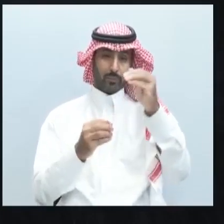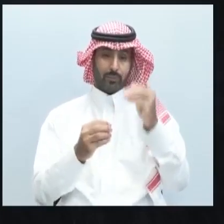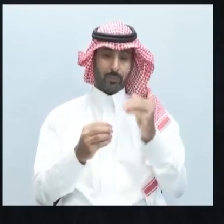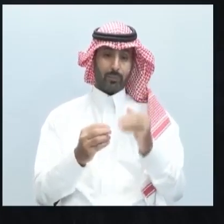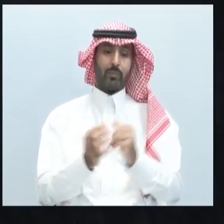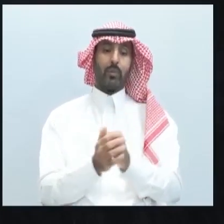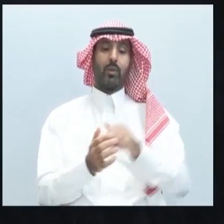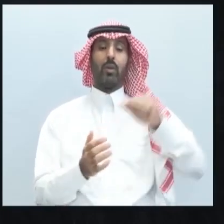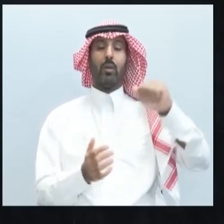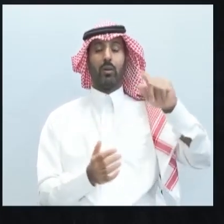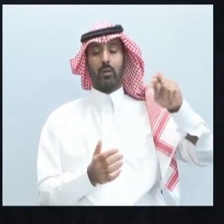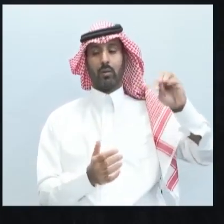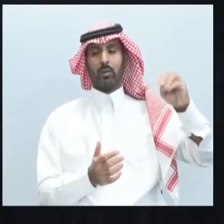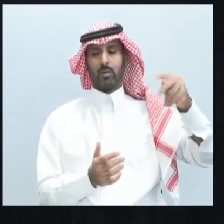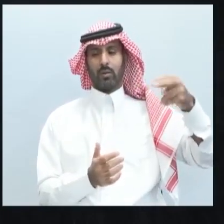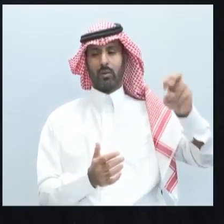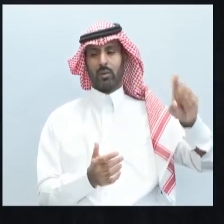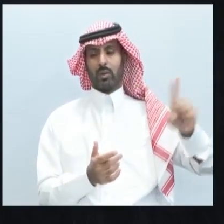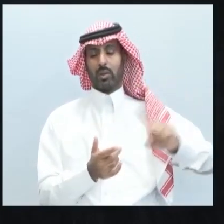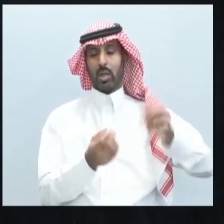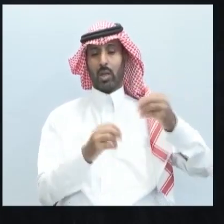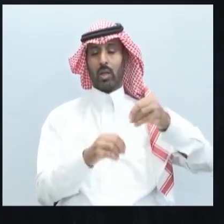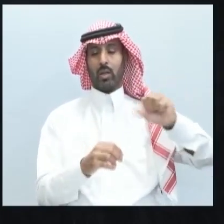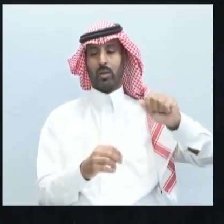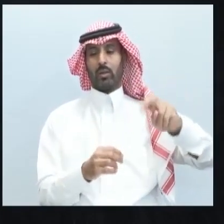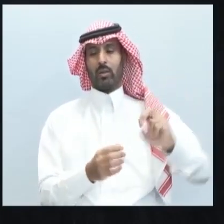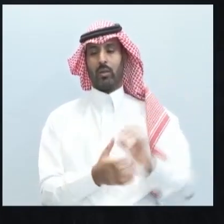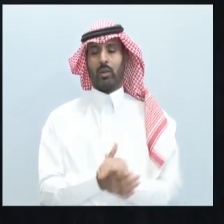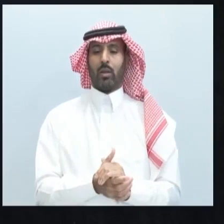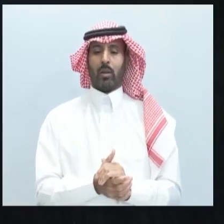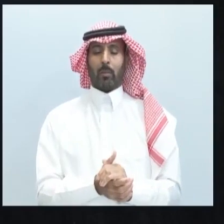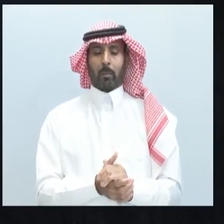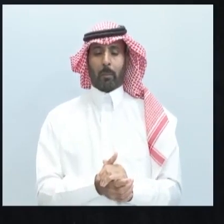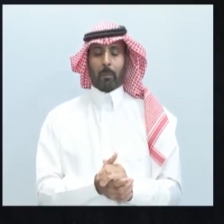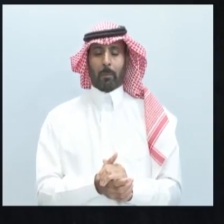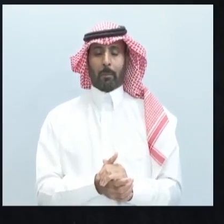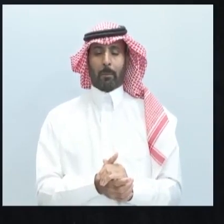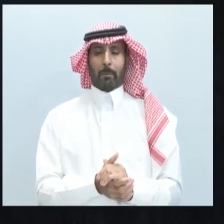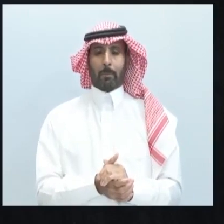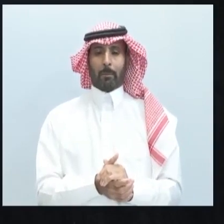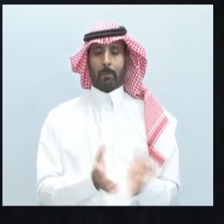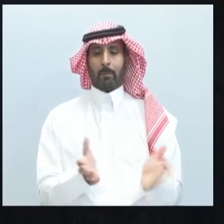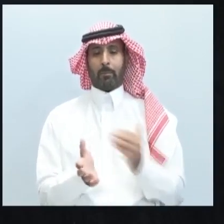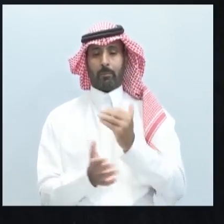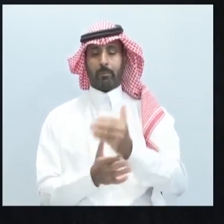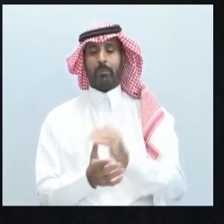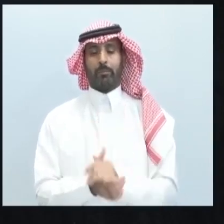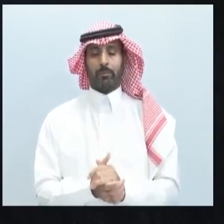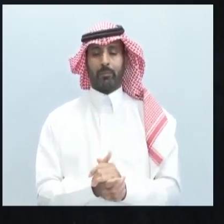sentences other, another, and we have here others also. Moving on.